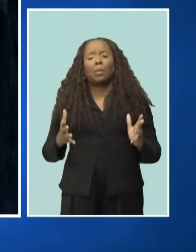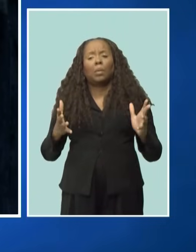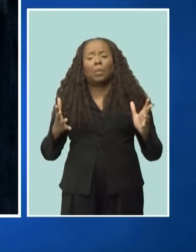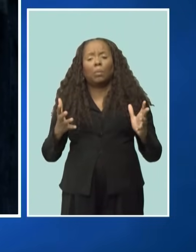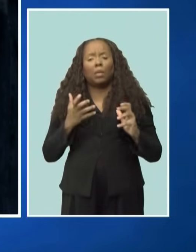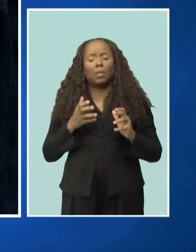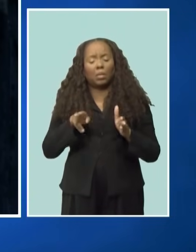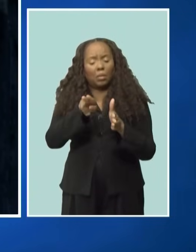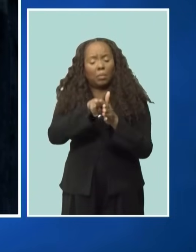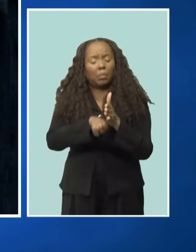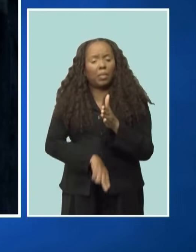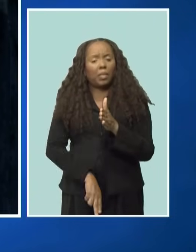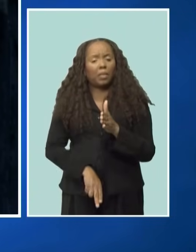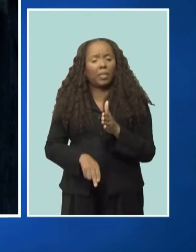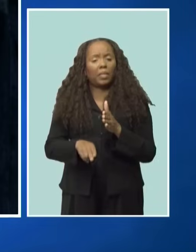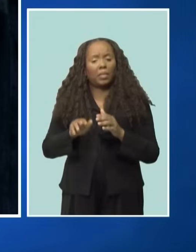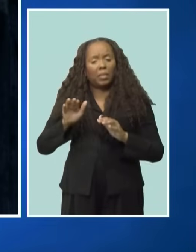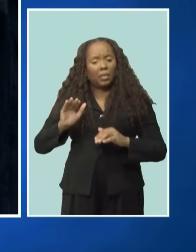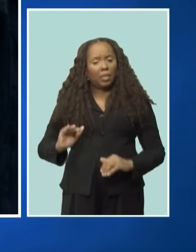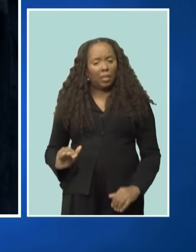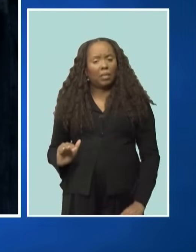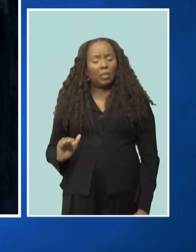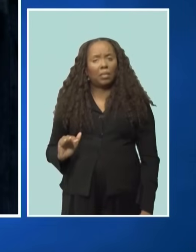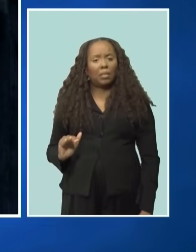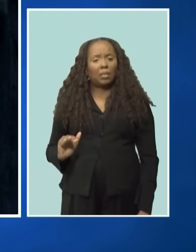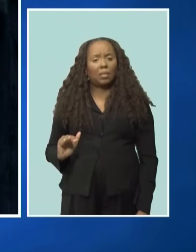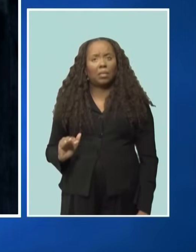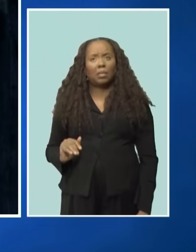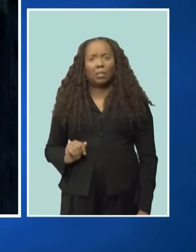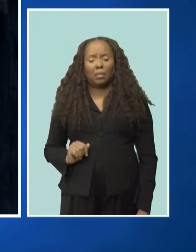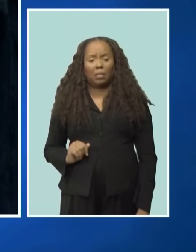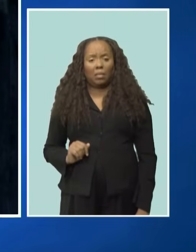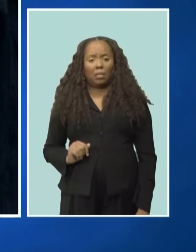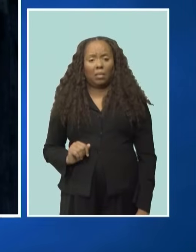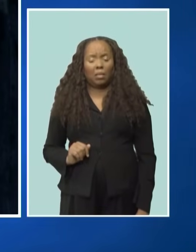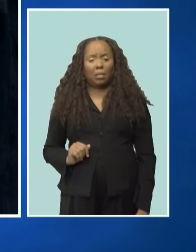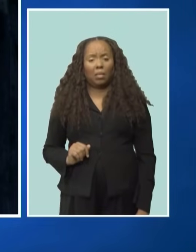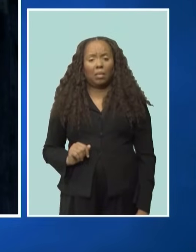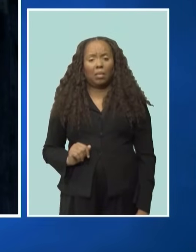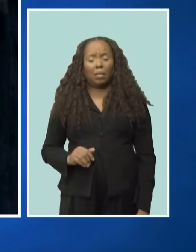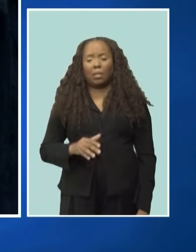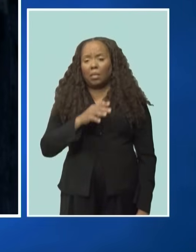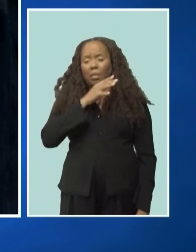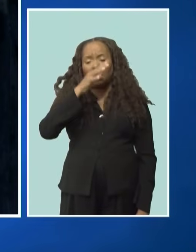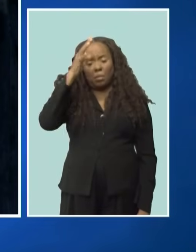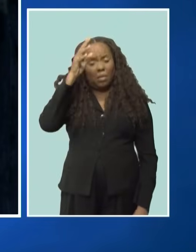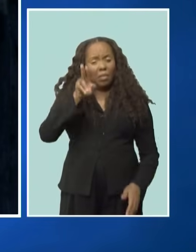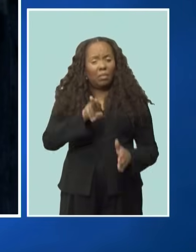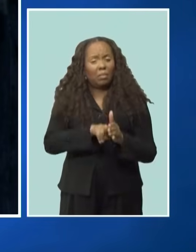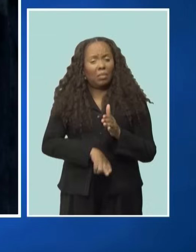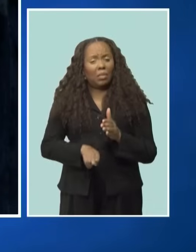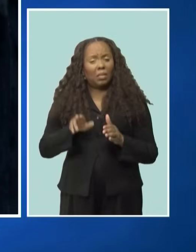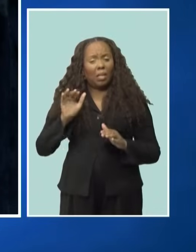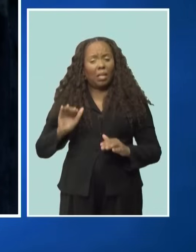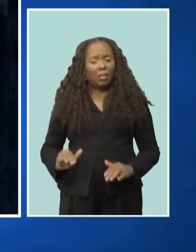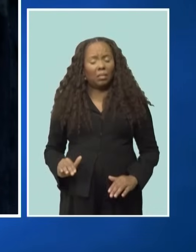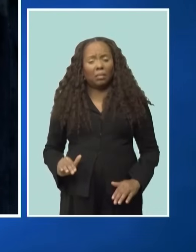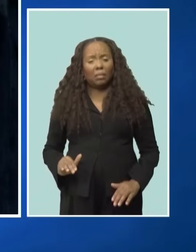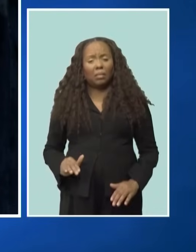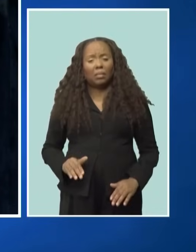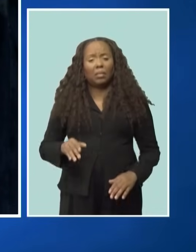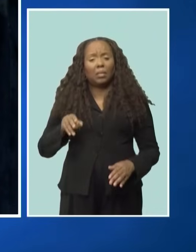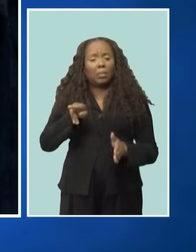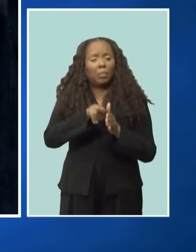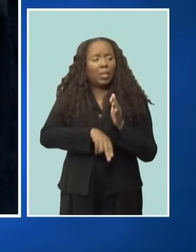It is bad enough for a parent to have to bury a child. But